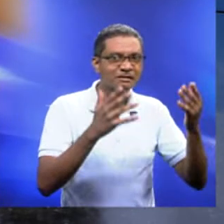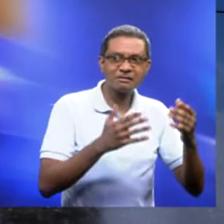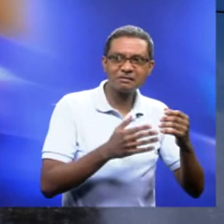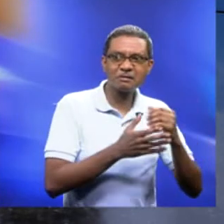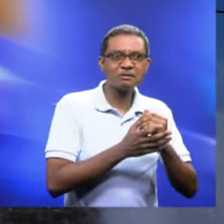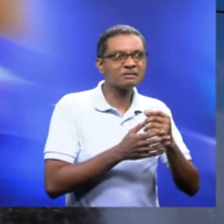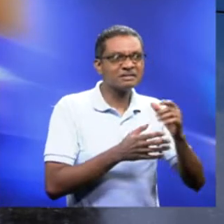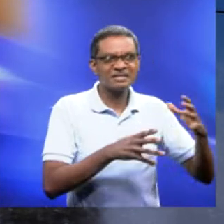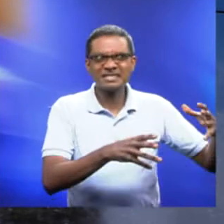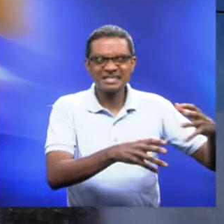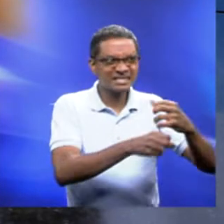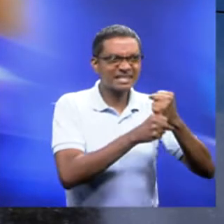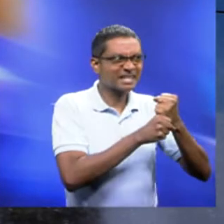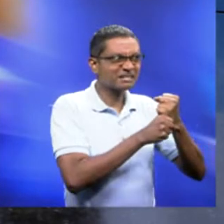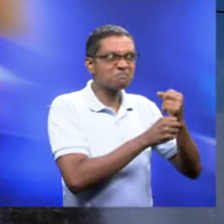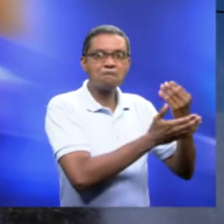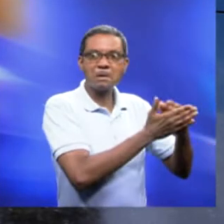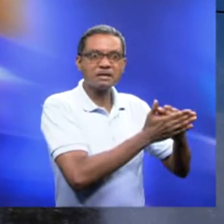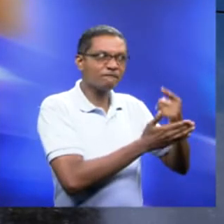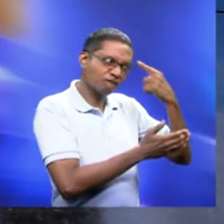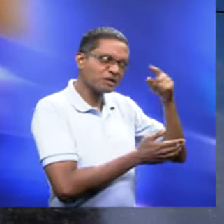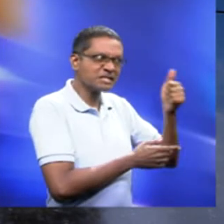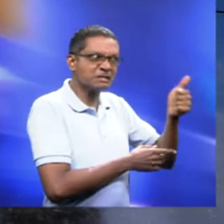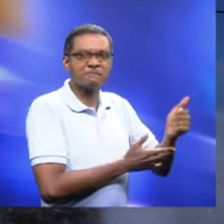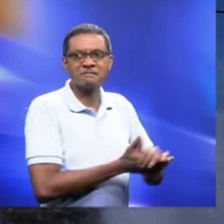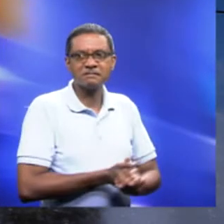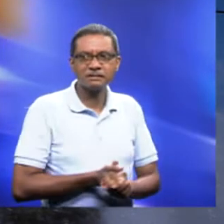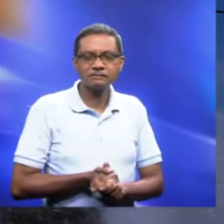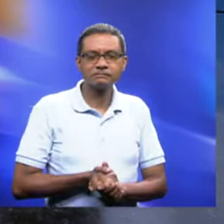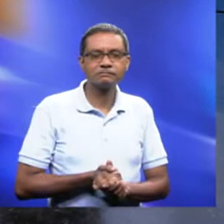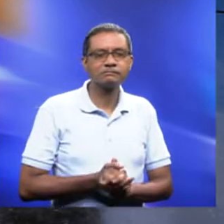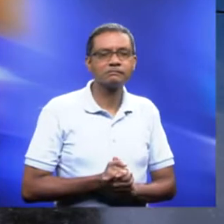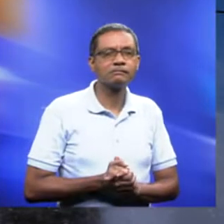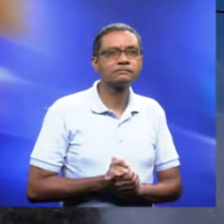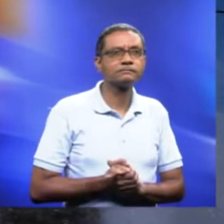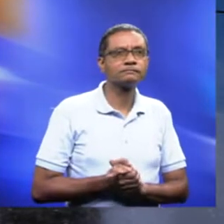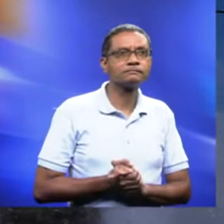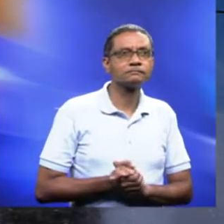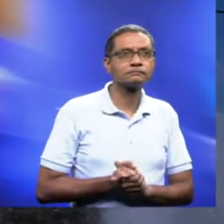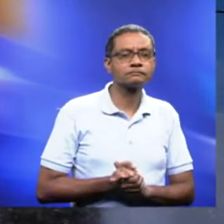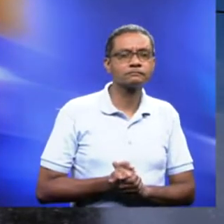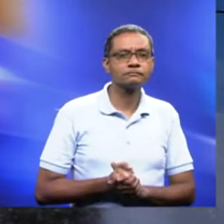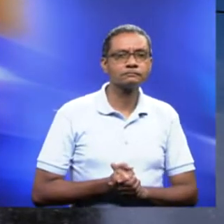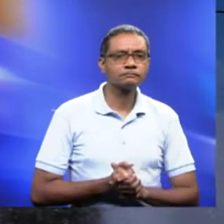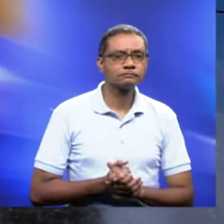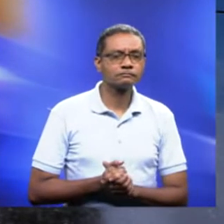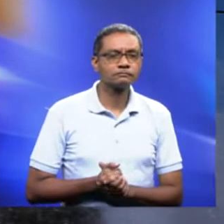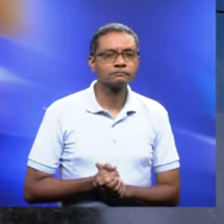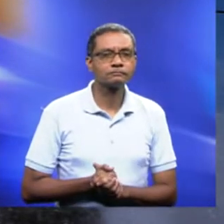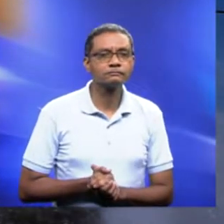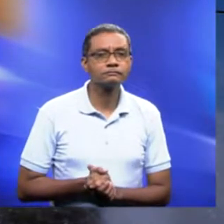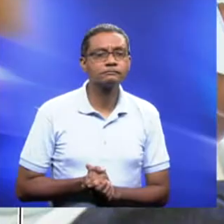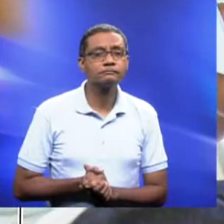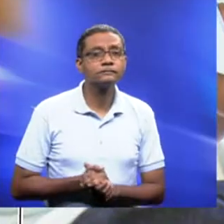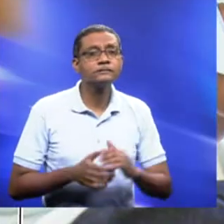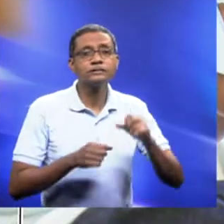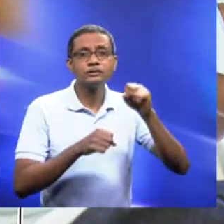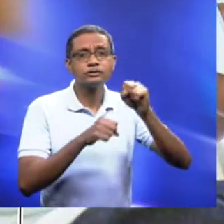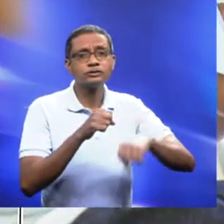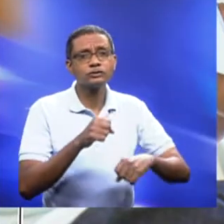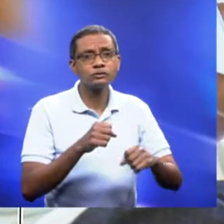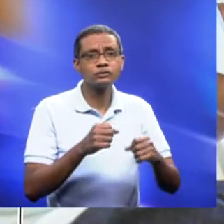generate income for themselves, or to sell it for somebody else to particular enable a service or to provide that for someone. So it's